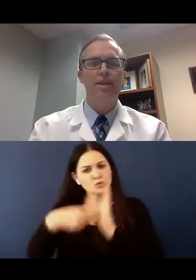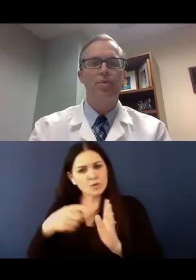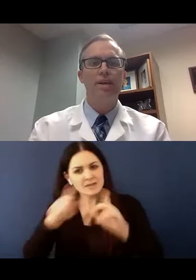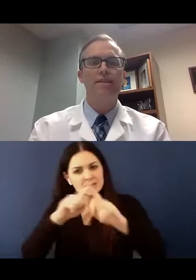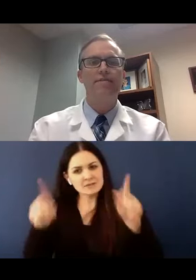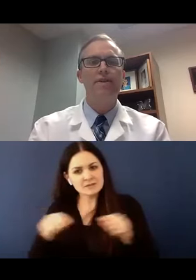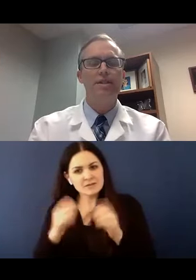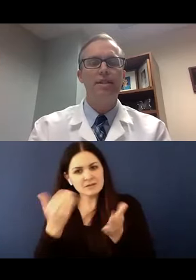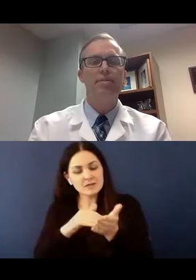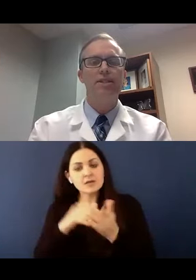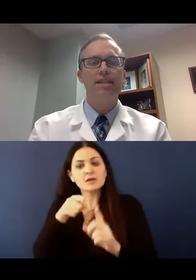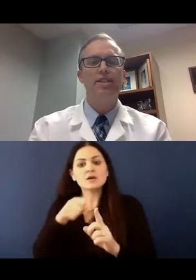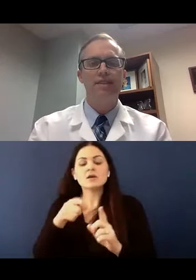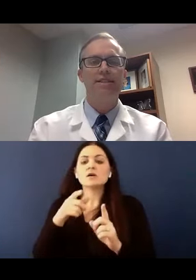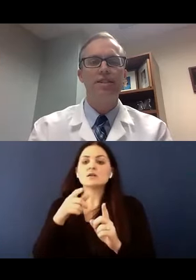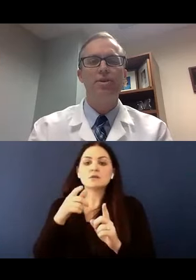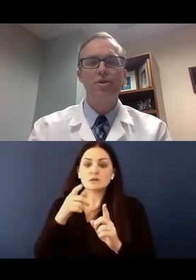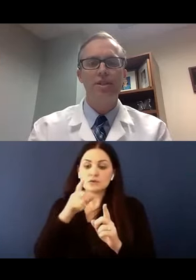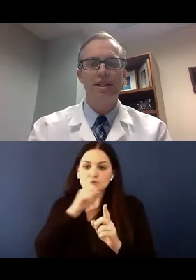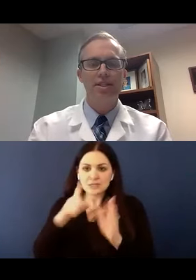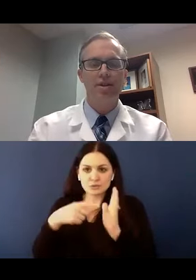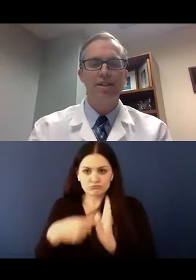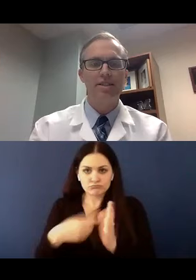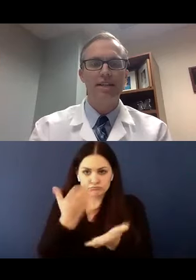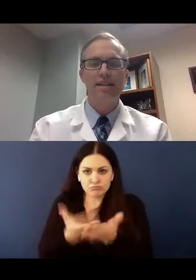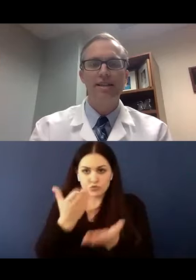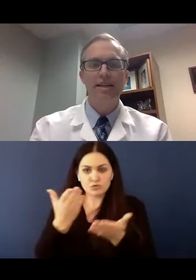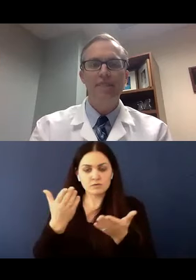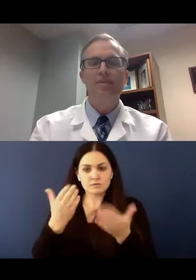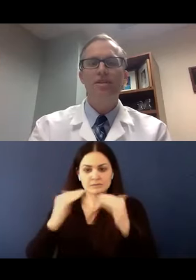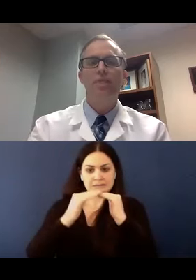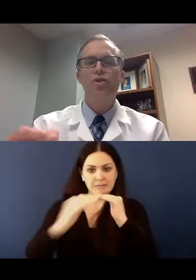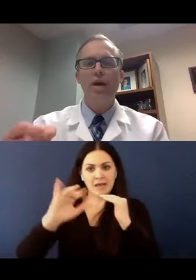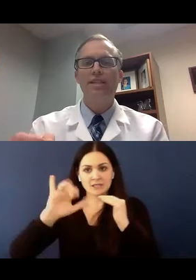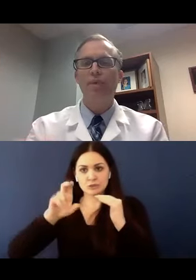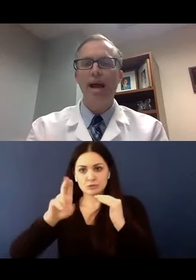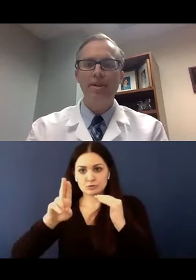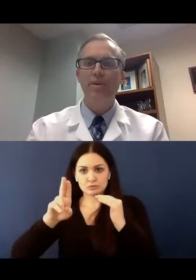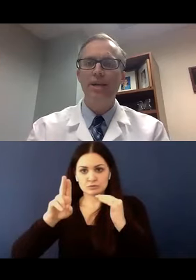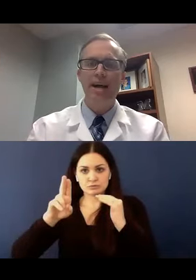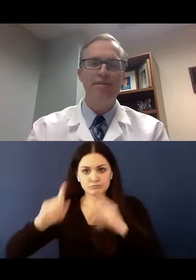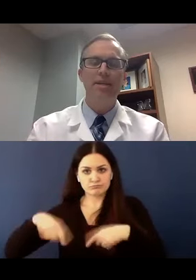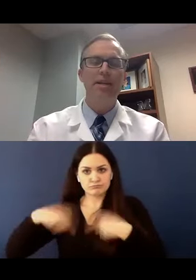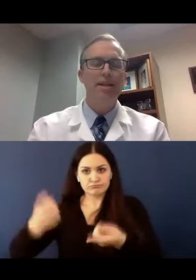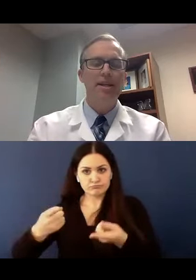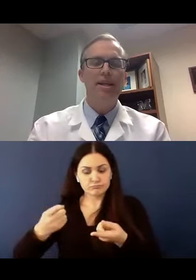has been the relative stabilization of ICU utilization across the state. If this number was rising rapidly, we would have to be thinking